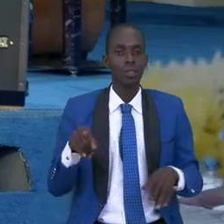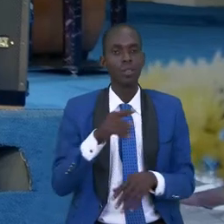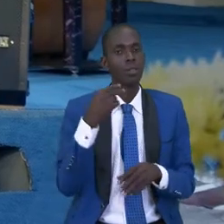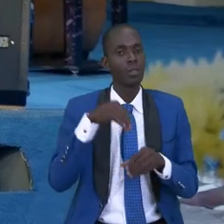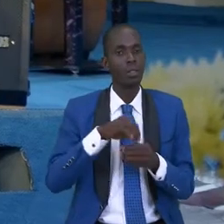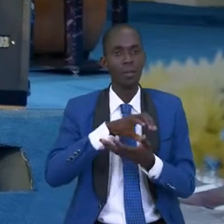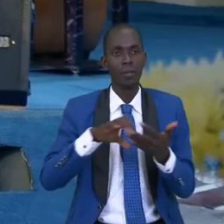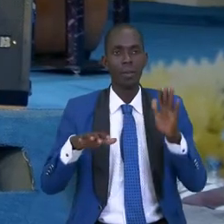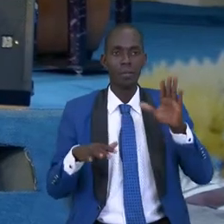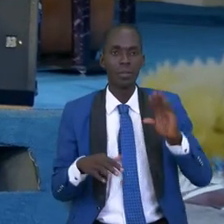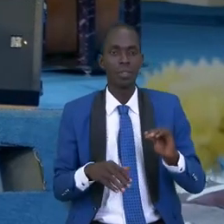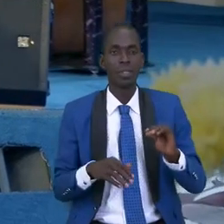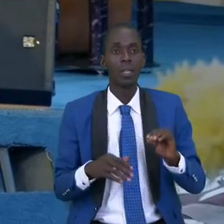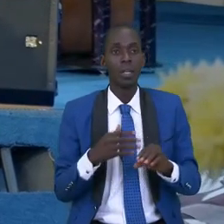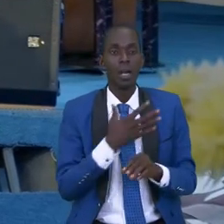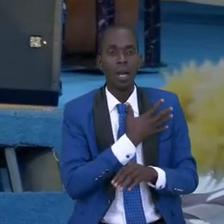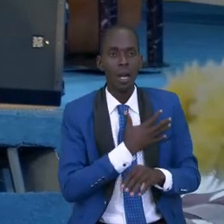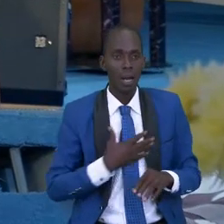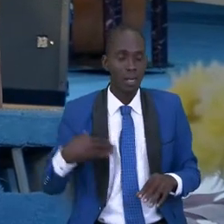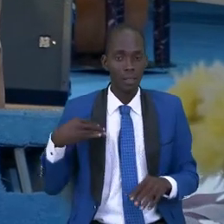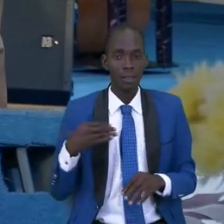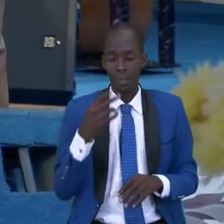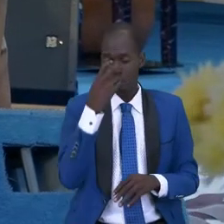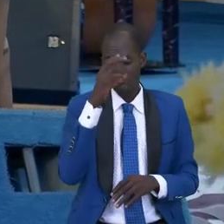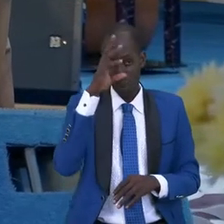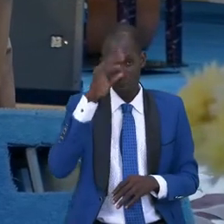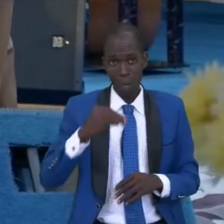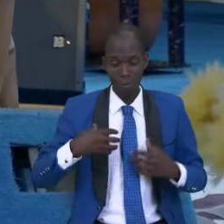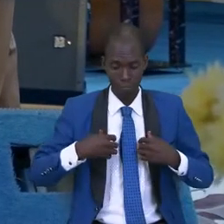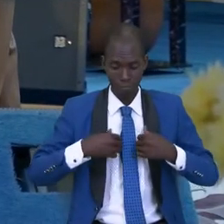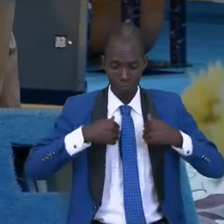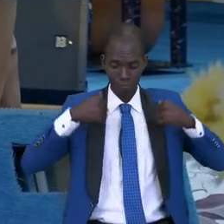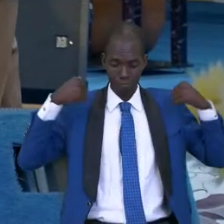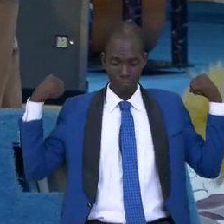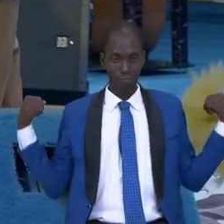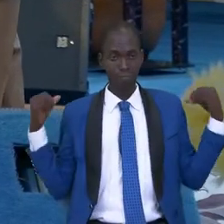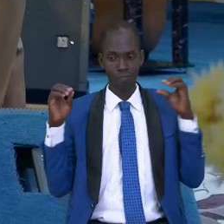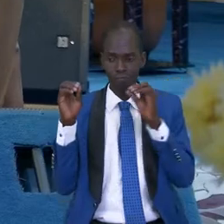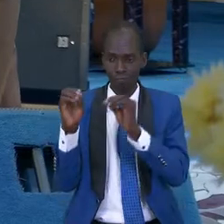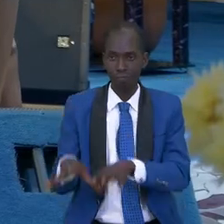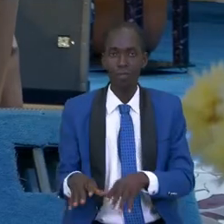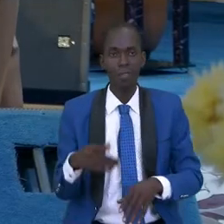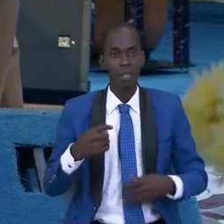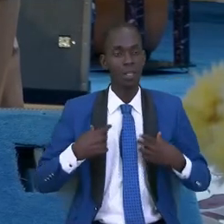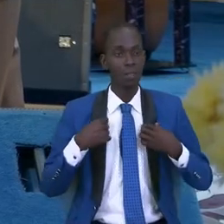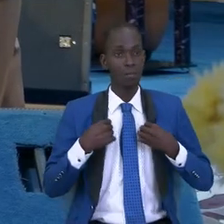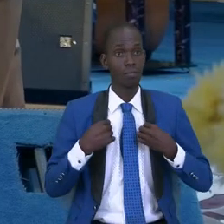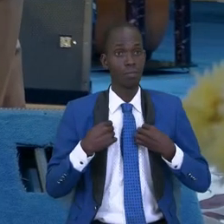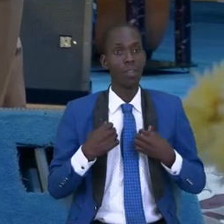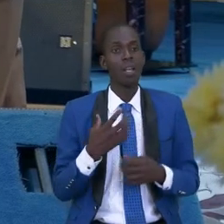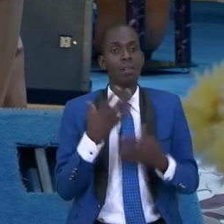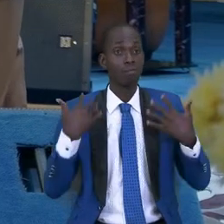in verse 50, and he casting away his garment, rose